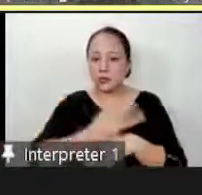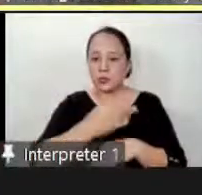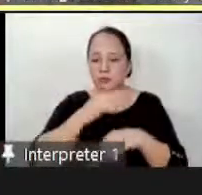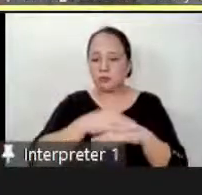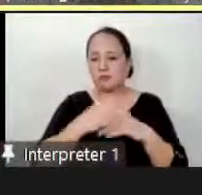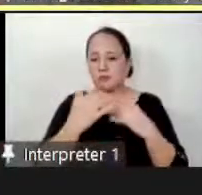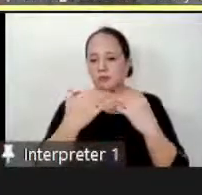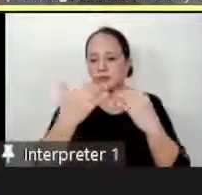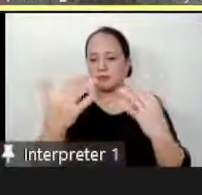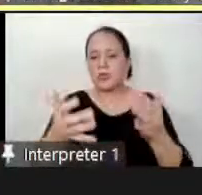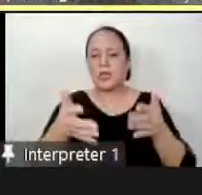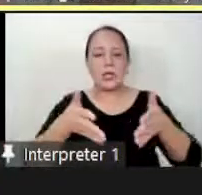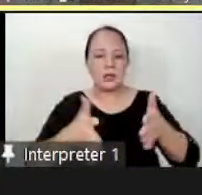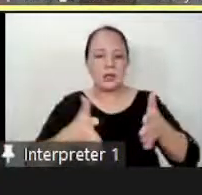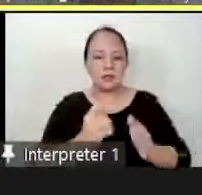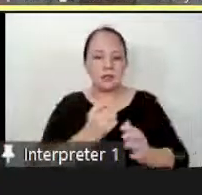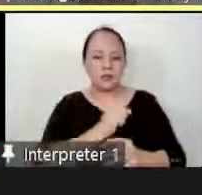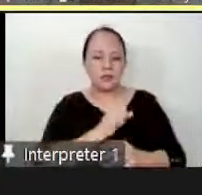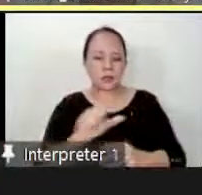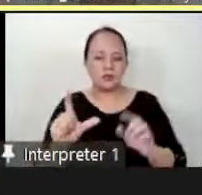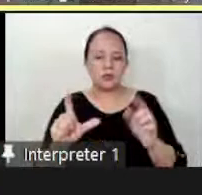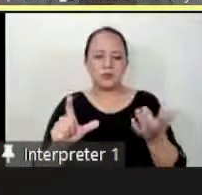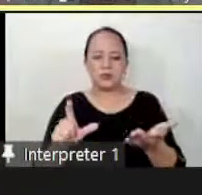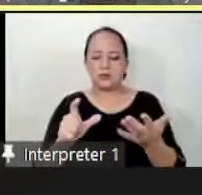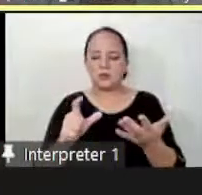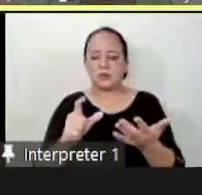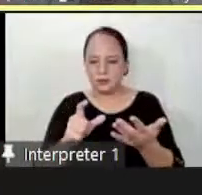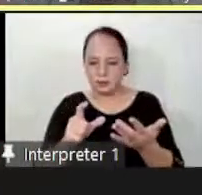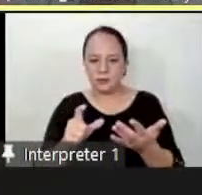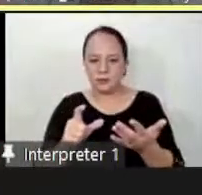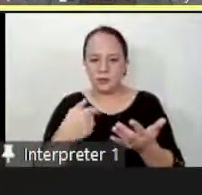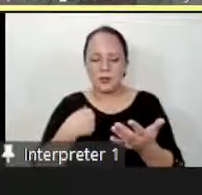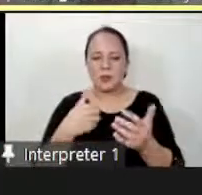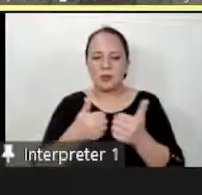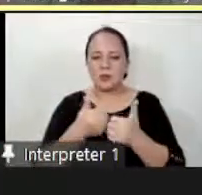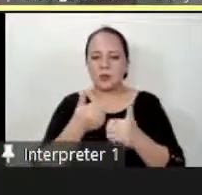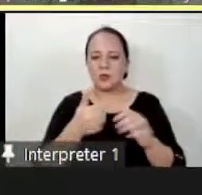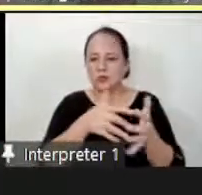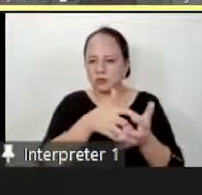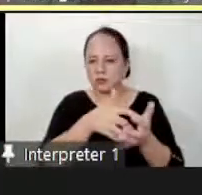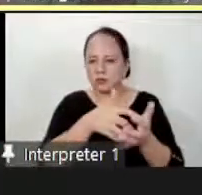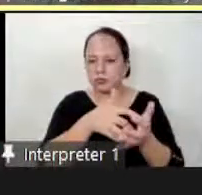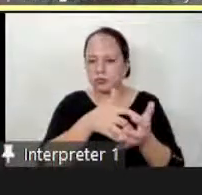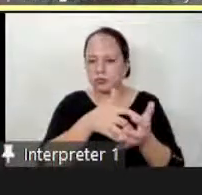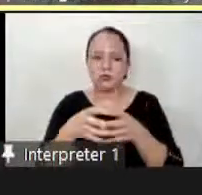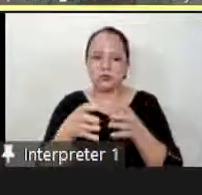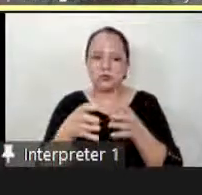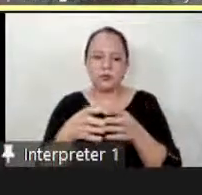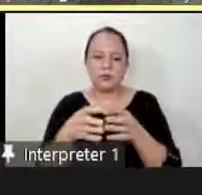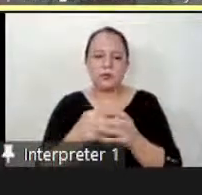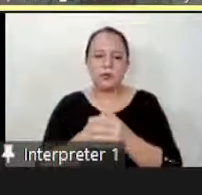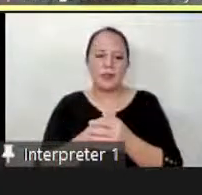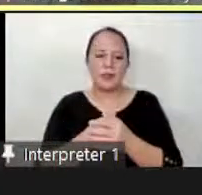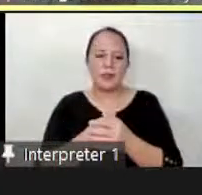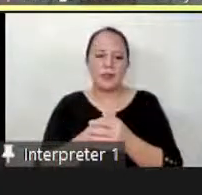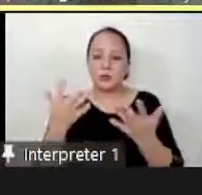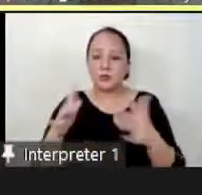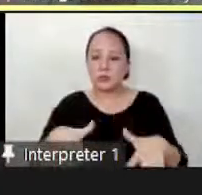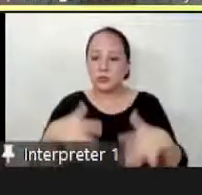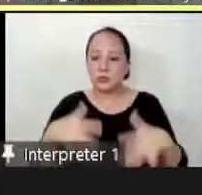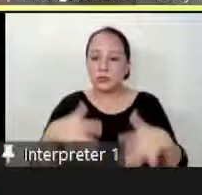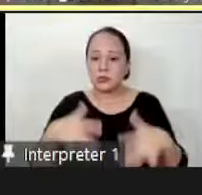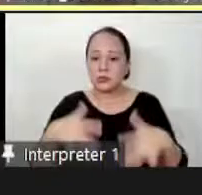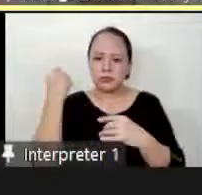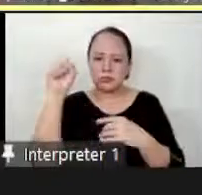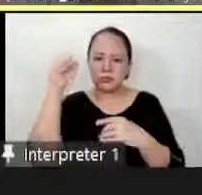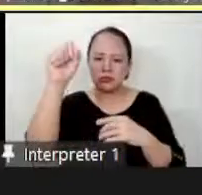summit allow everyone, especially the most marginalized groups and those living in far-flung areas, to